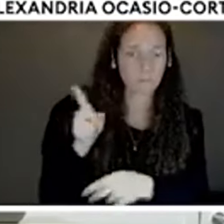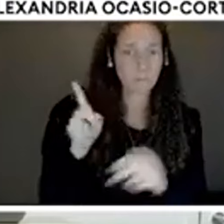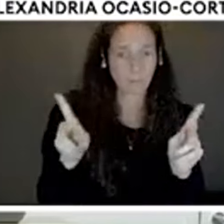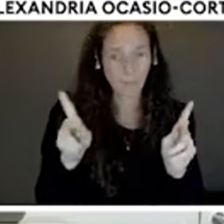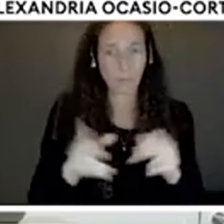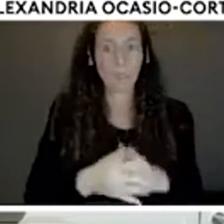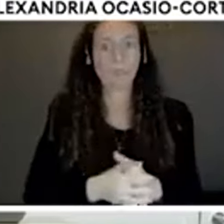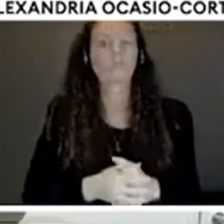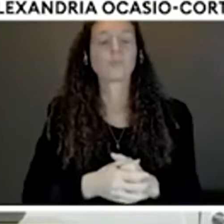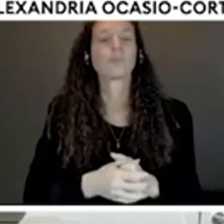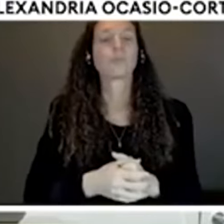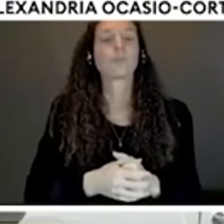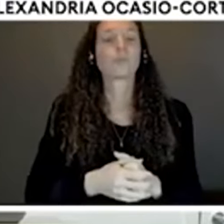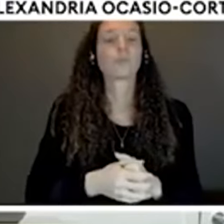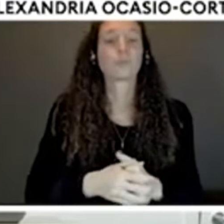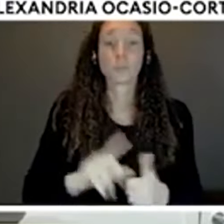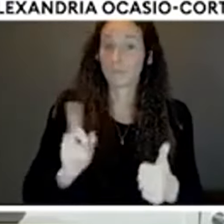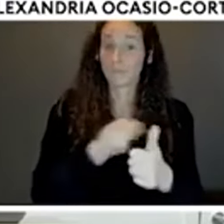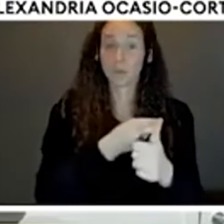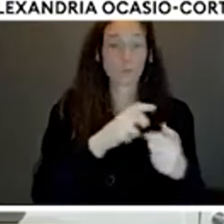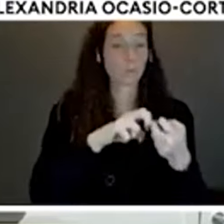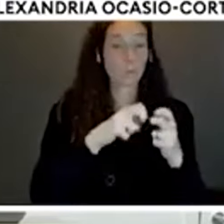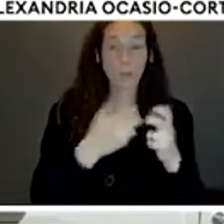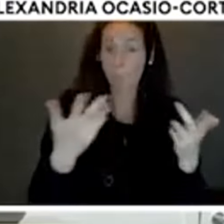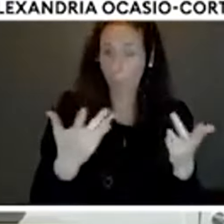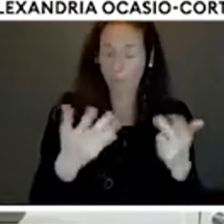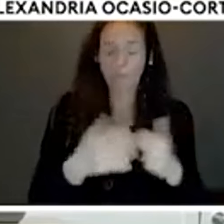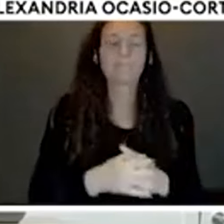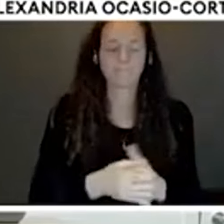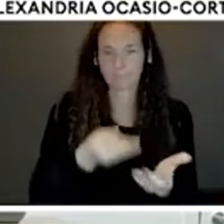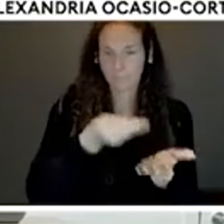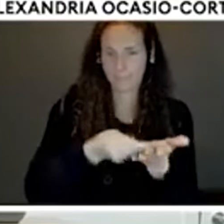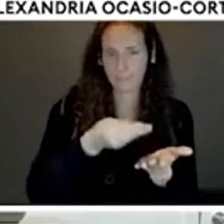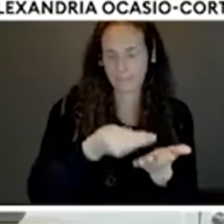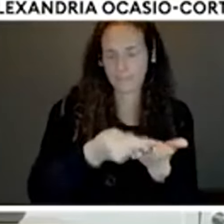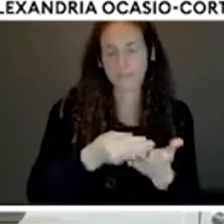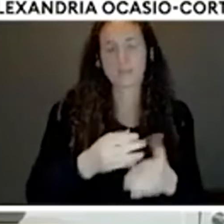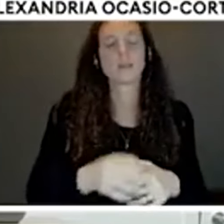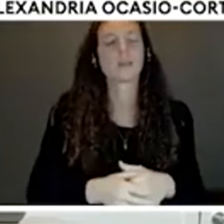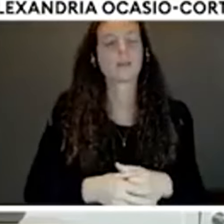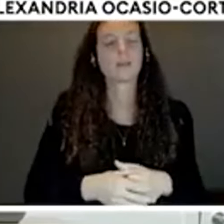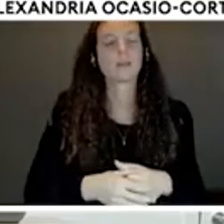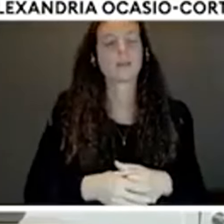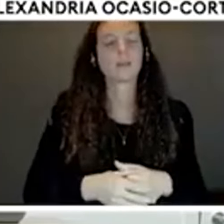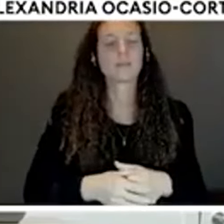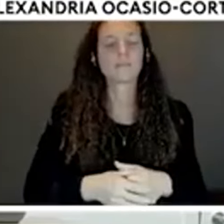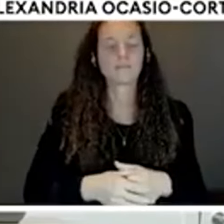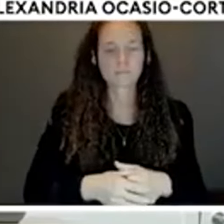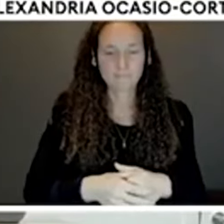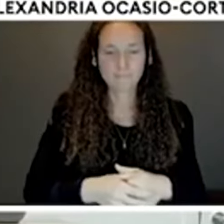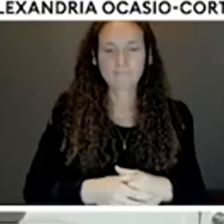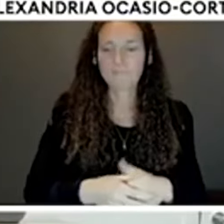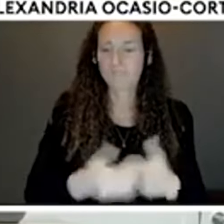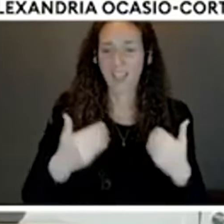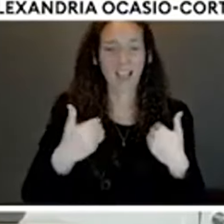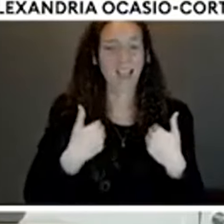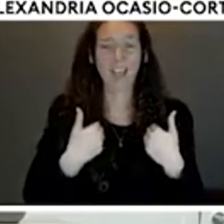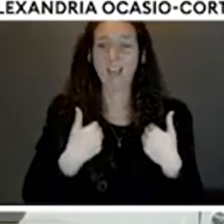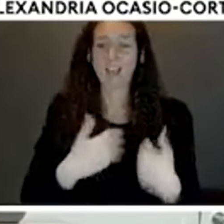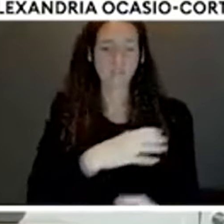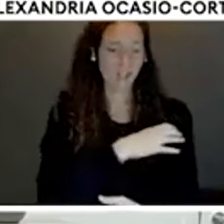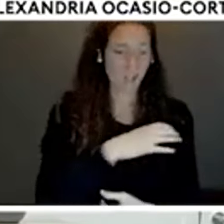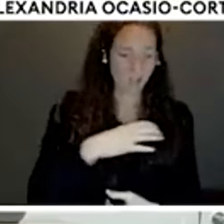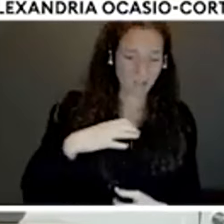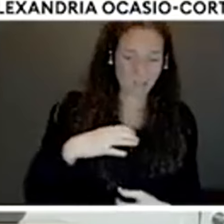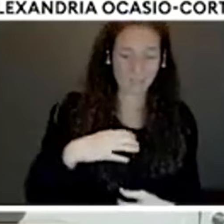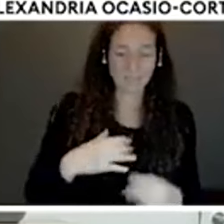what's also happening is that you have members of Congress, you have a lot of Republicans, you have a lot of Democrats that want to